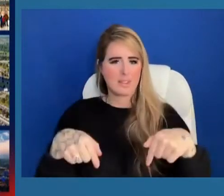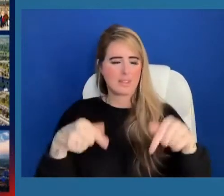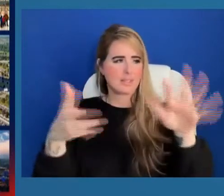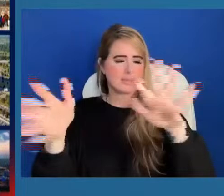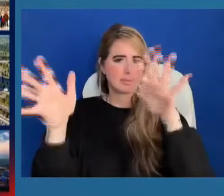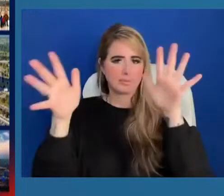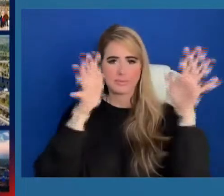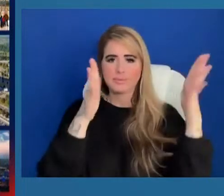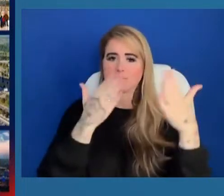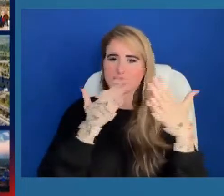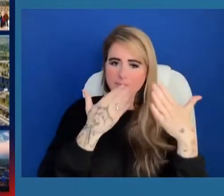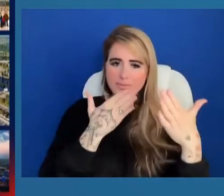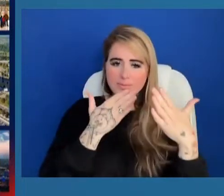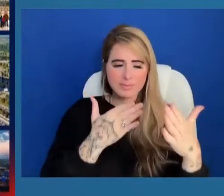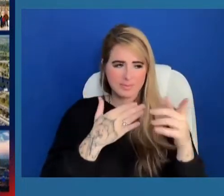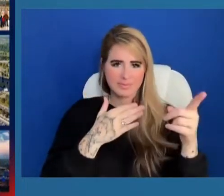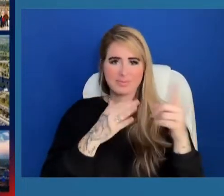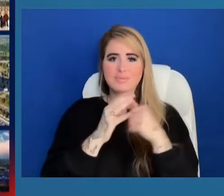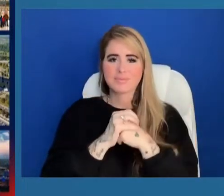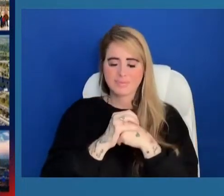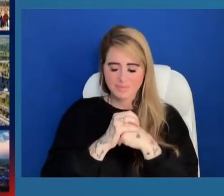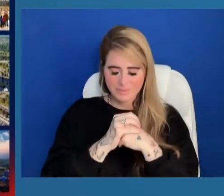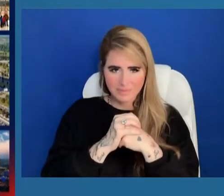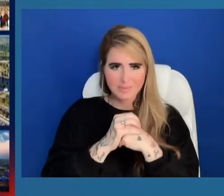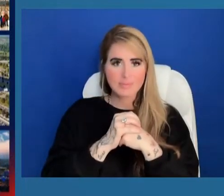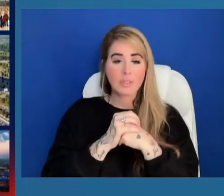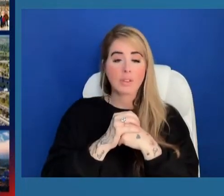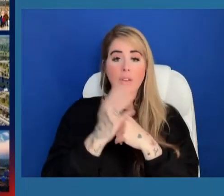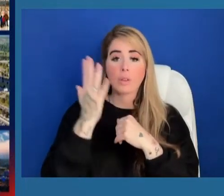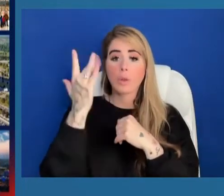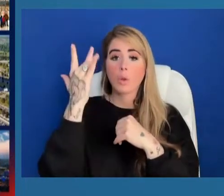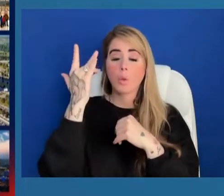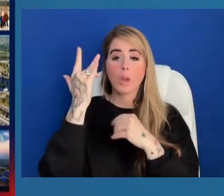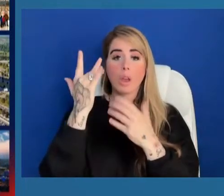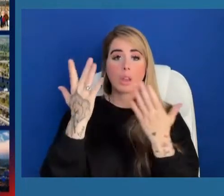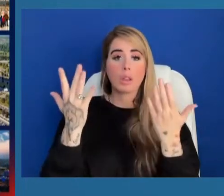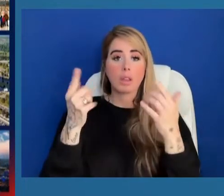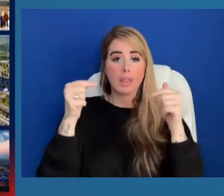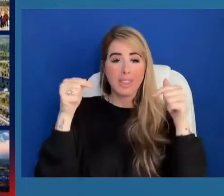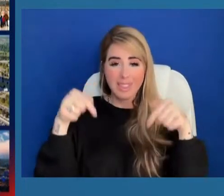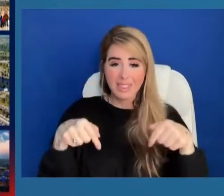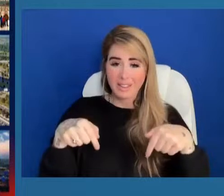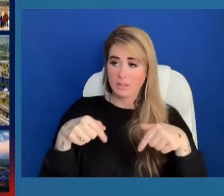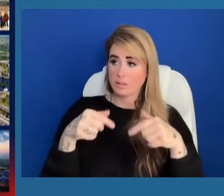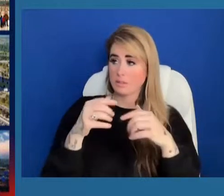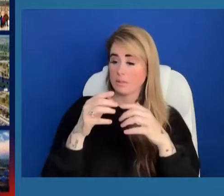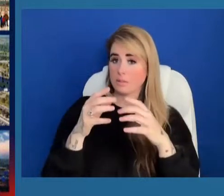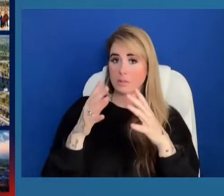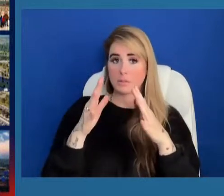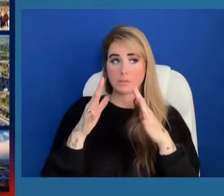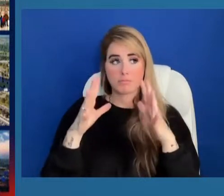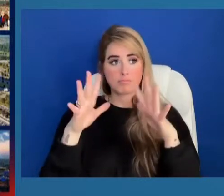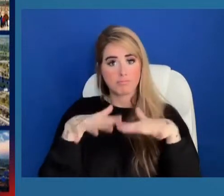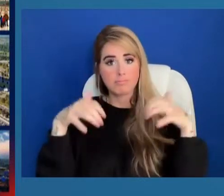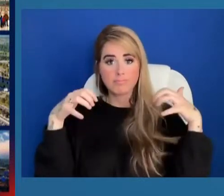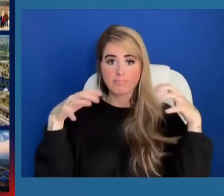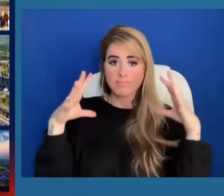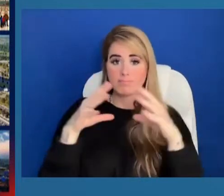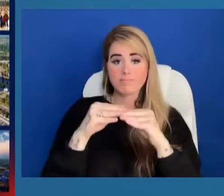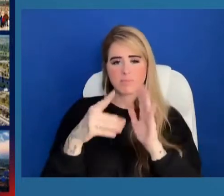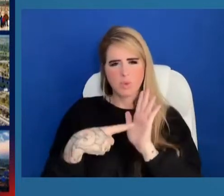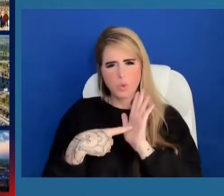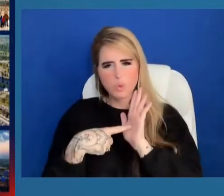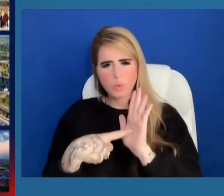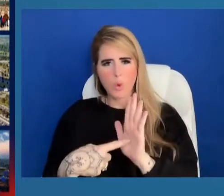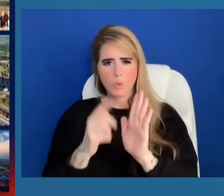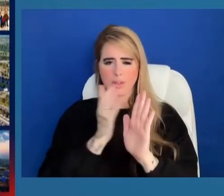Thank you, Marv Levy. Because this symbolizes the greatness of our state and